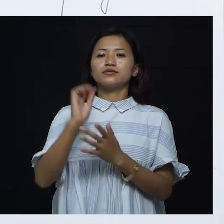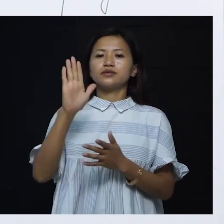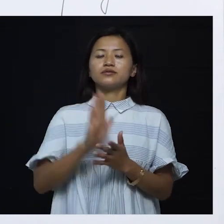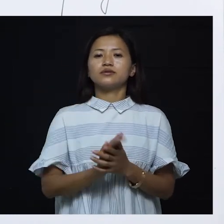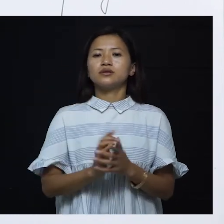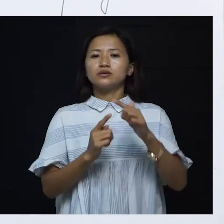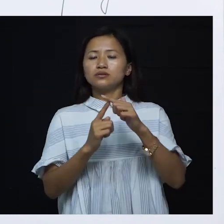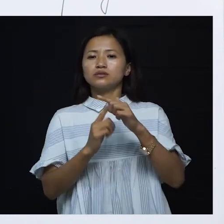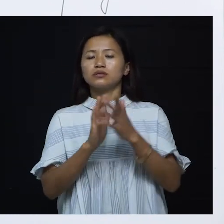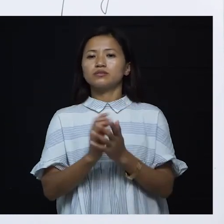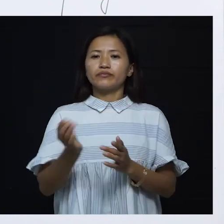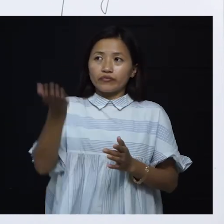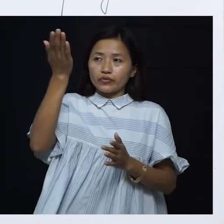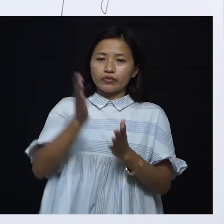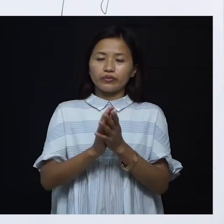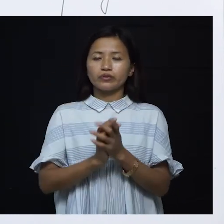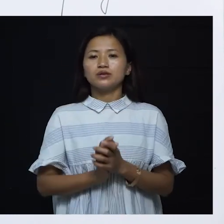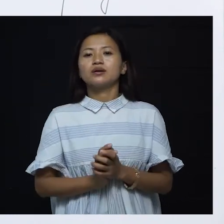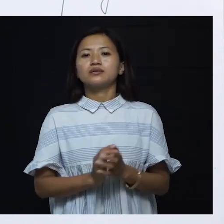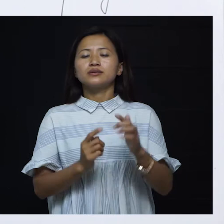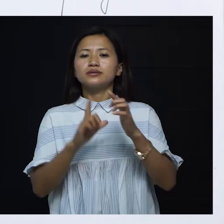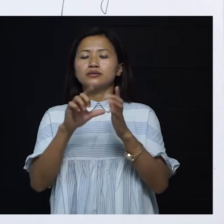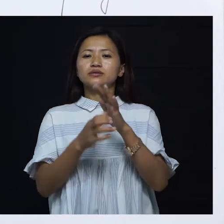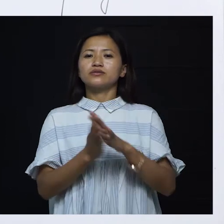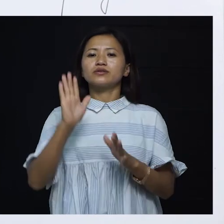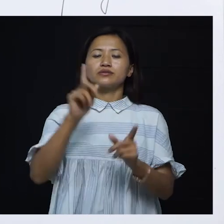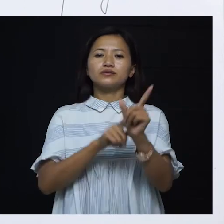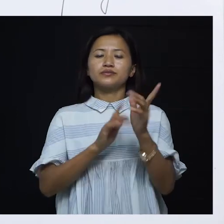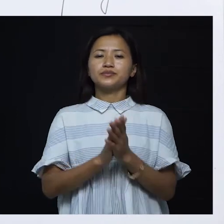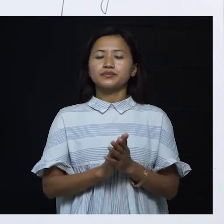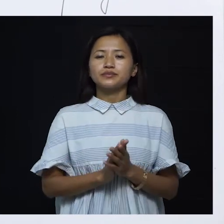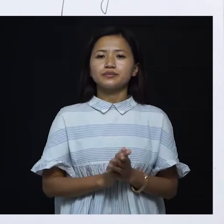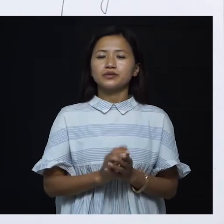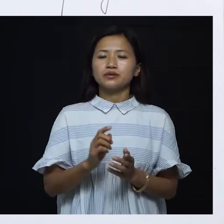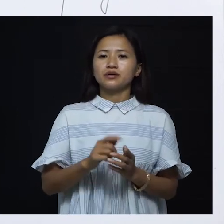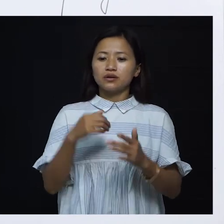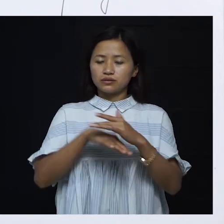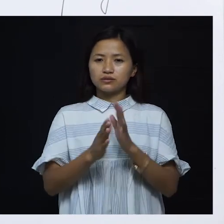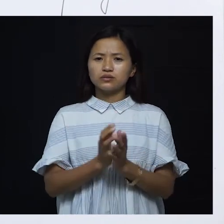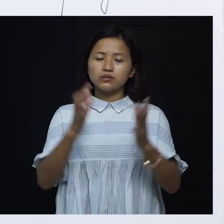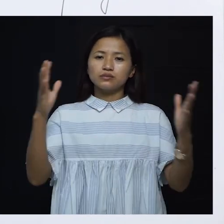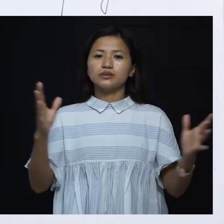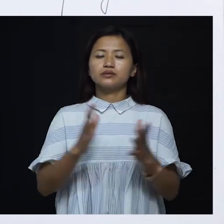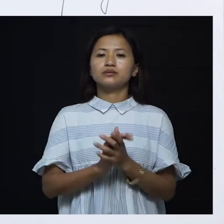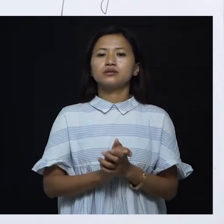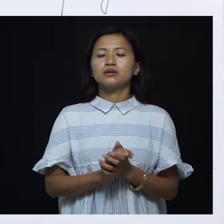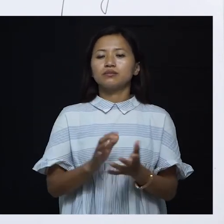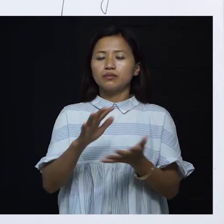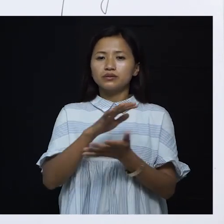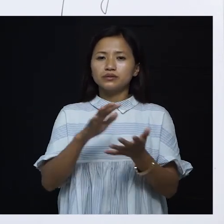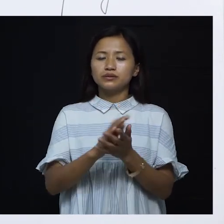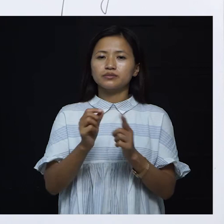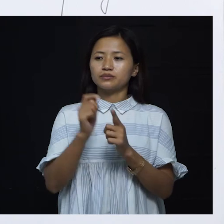the top leaders of the country. They have set up these five-year plans, and under these five-year plans, so many